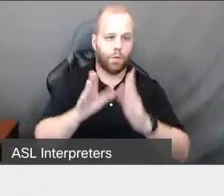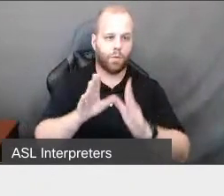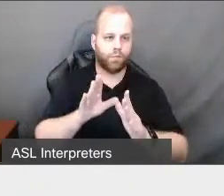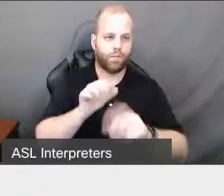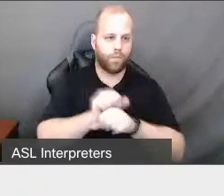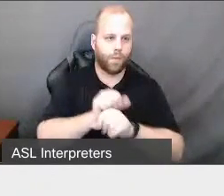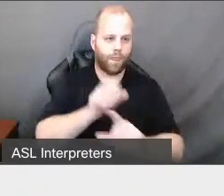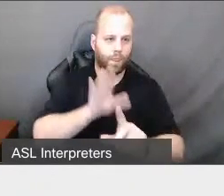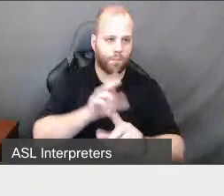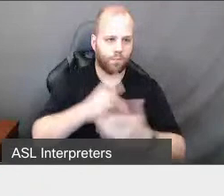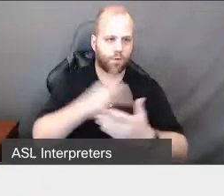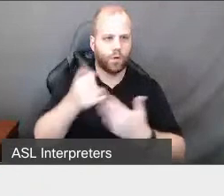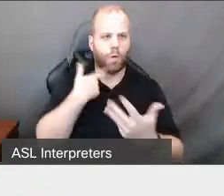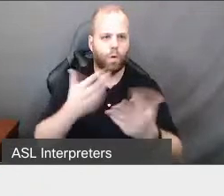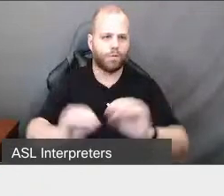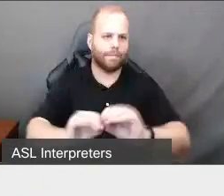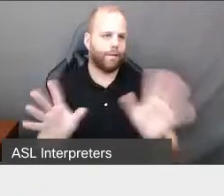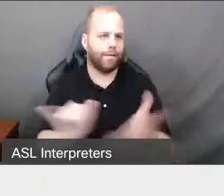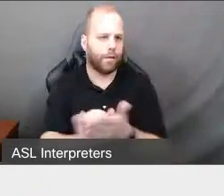address. Okay.